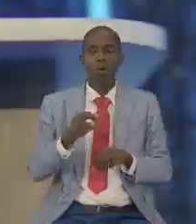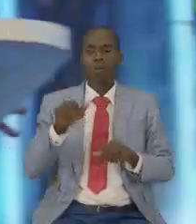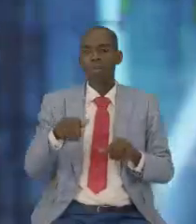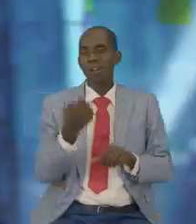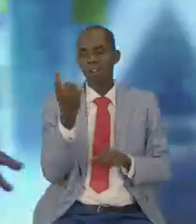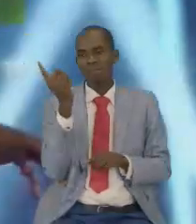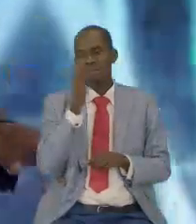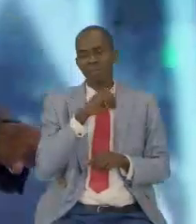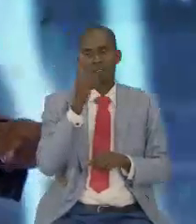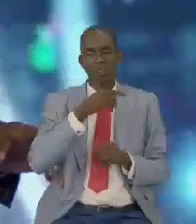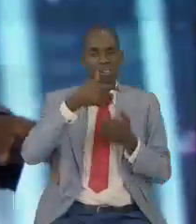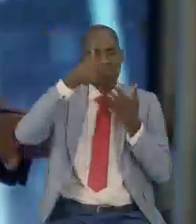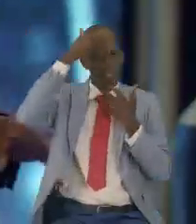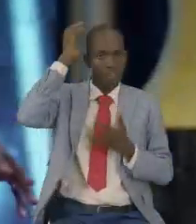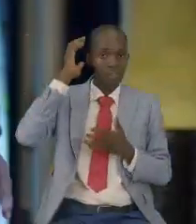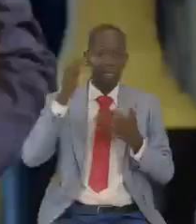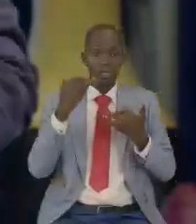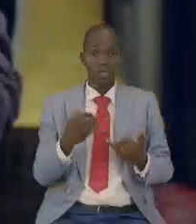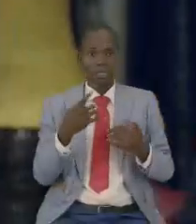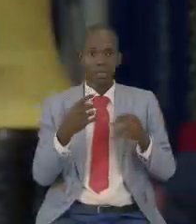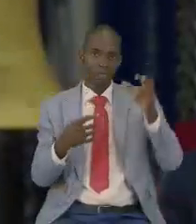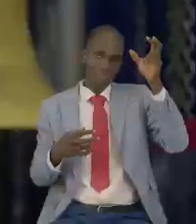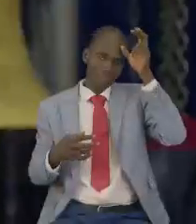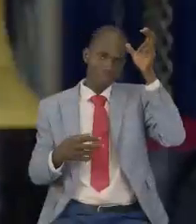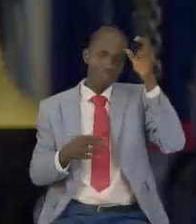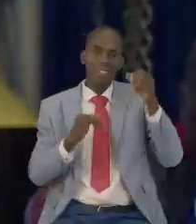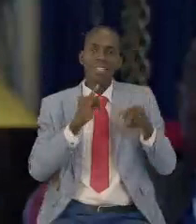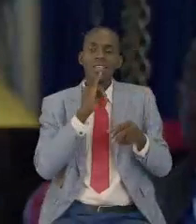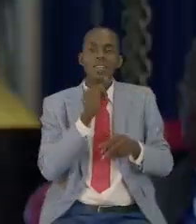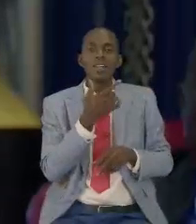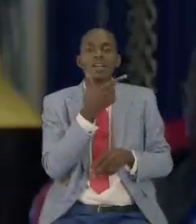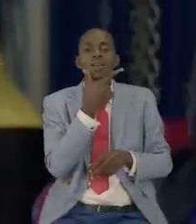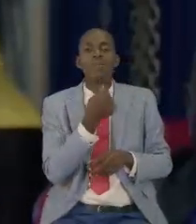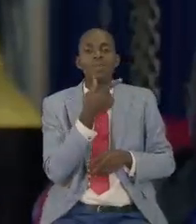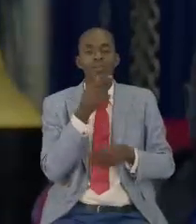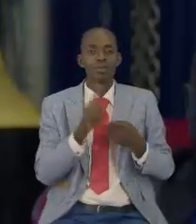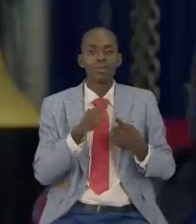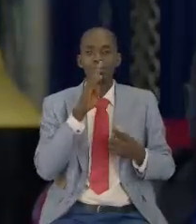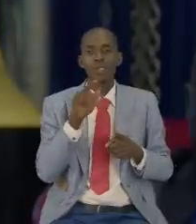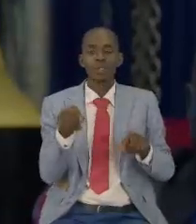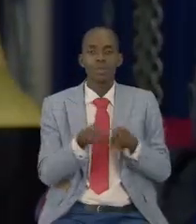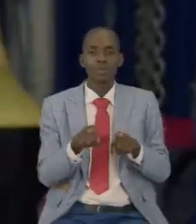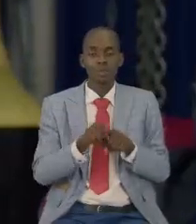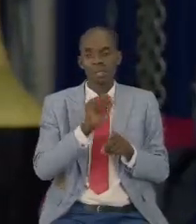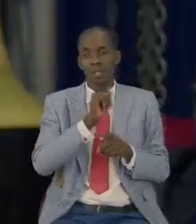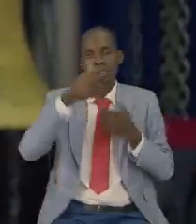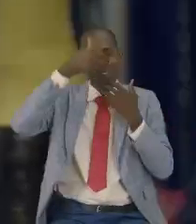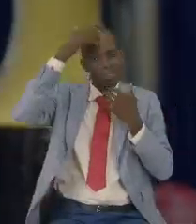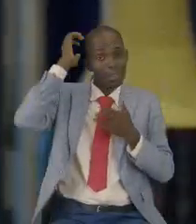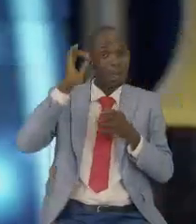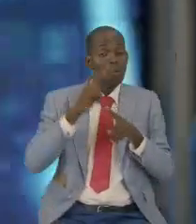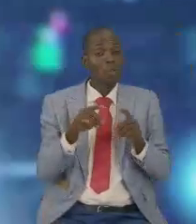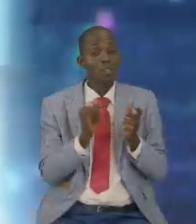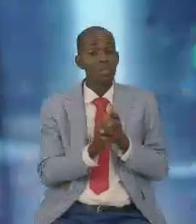is pretending to be a lion too, but is just fake lion. And he's